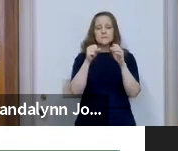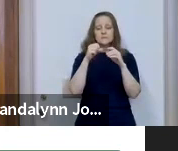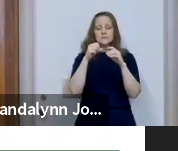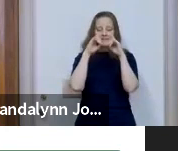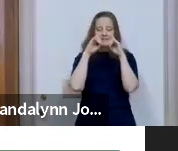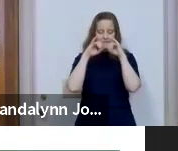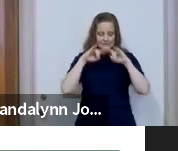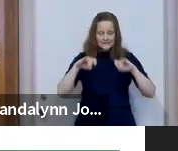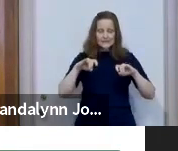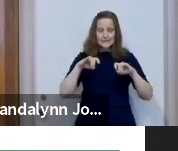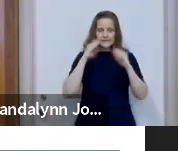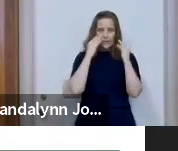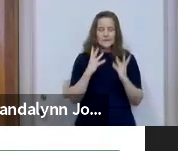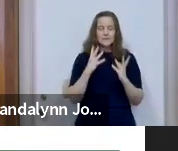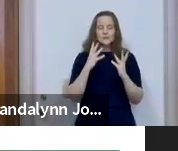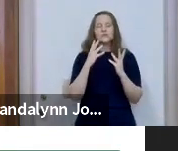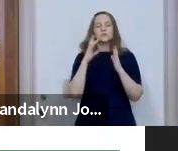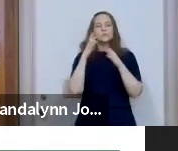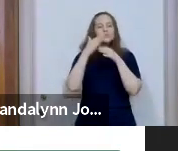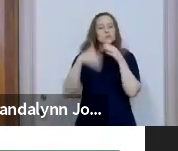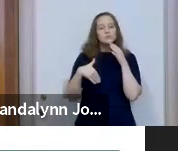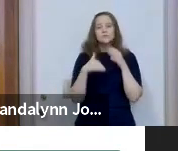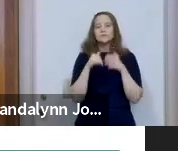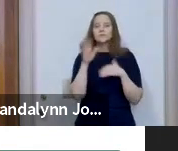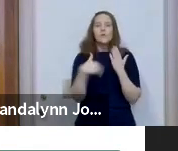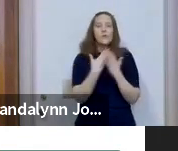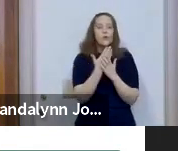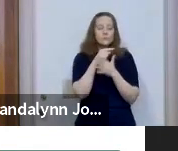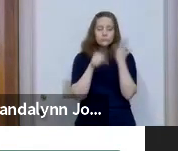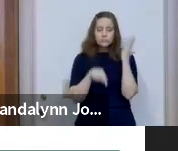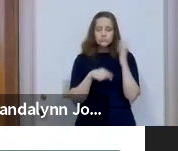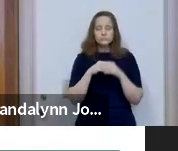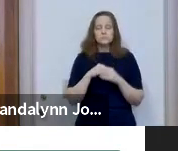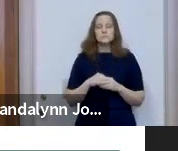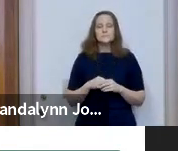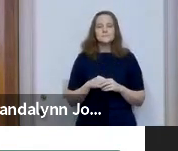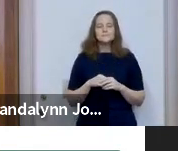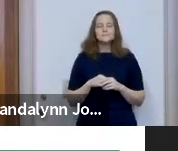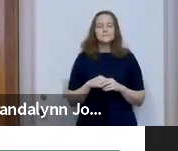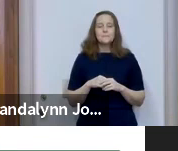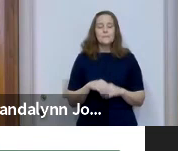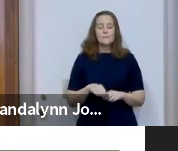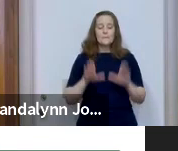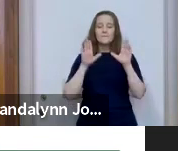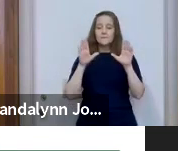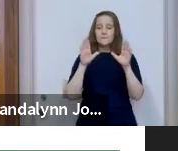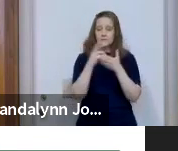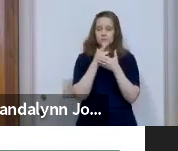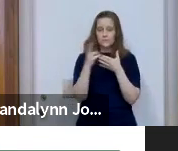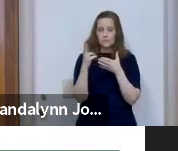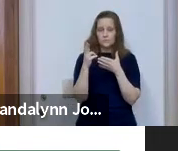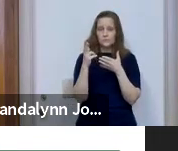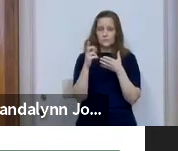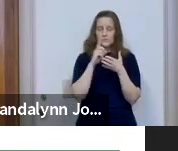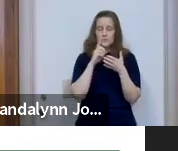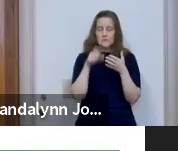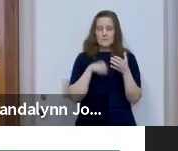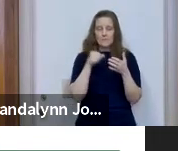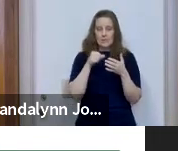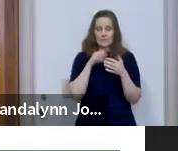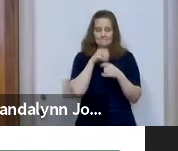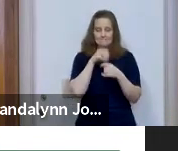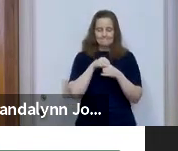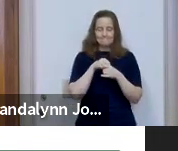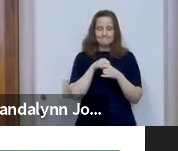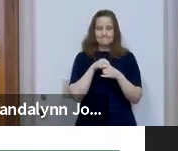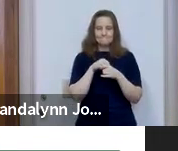information about test results. So it's really been a fantastic resource and something that I'm really proud to be a part of